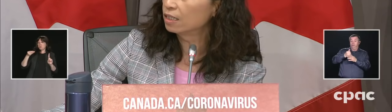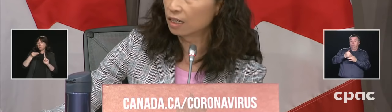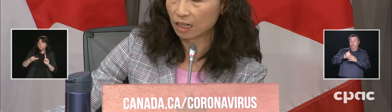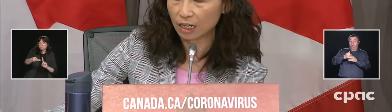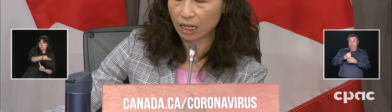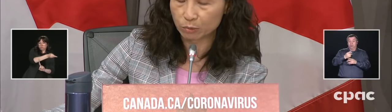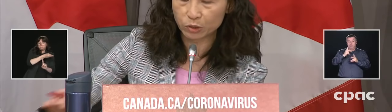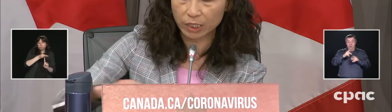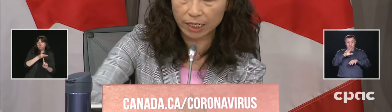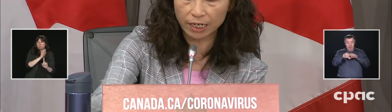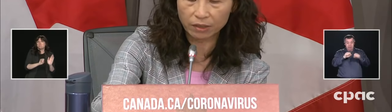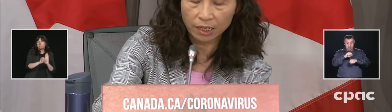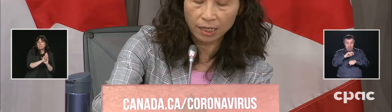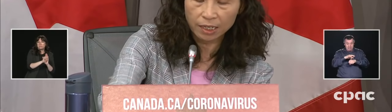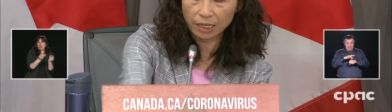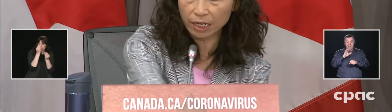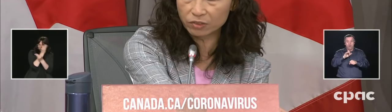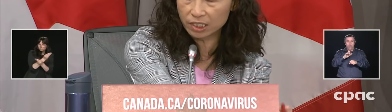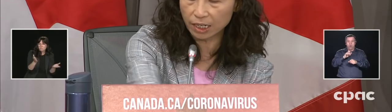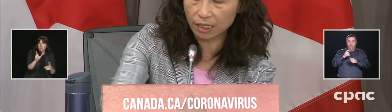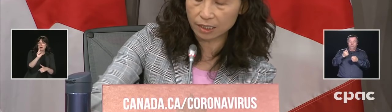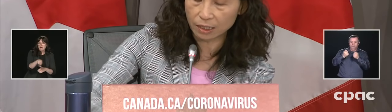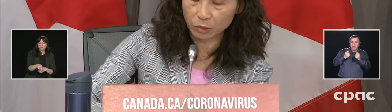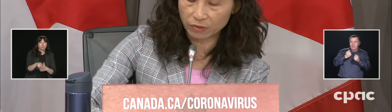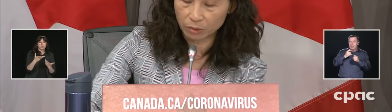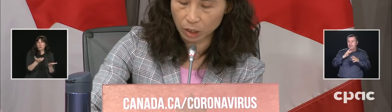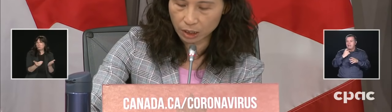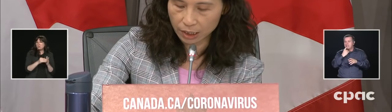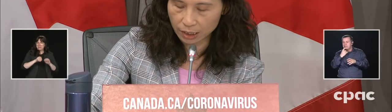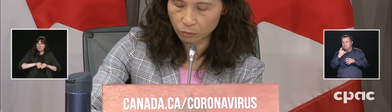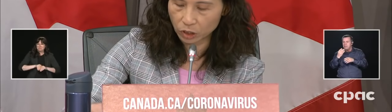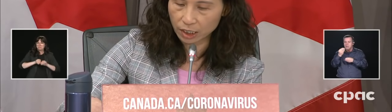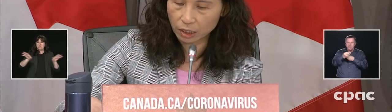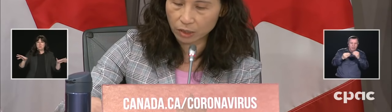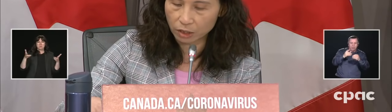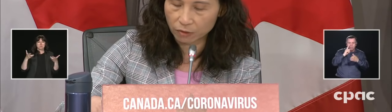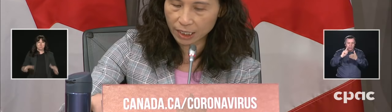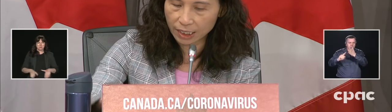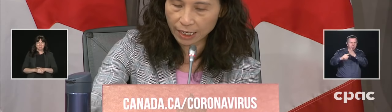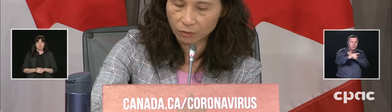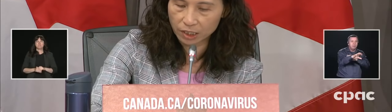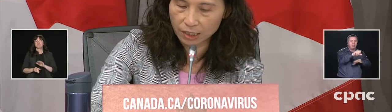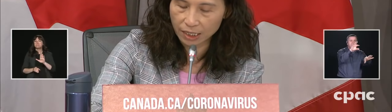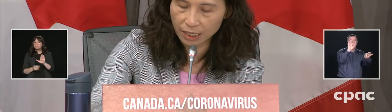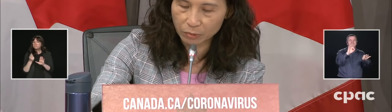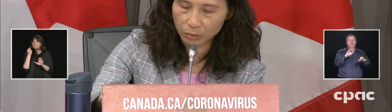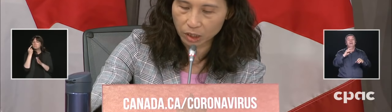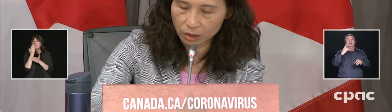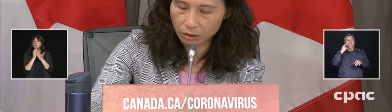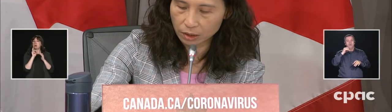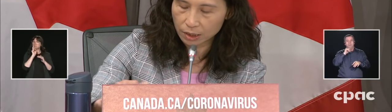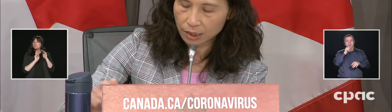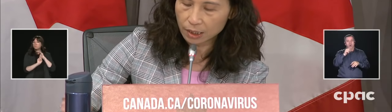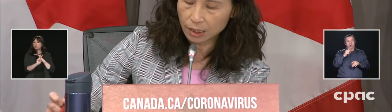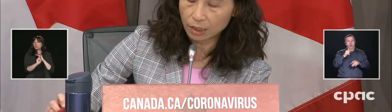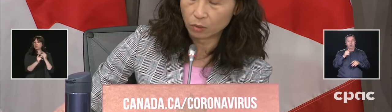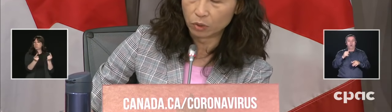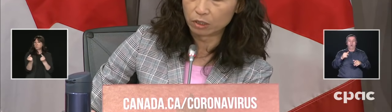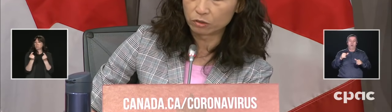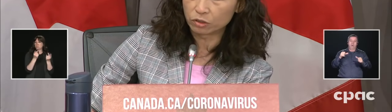that upswing again. Now, I have to say that some of the modeling work going on right now with the dynamic models